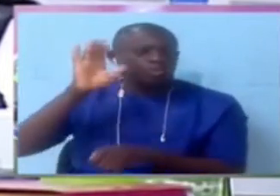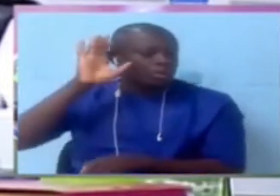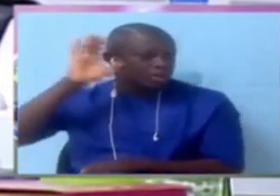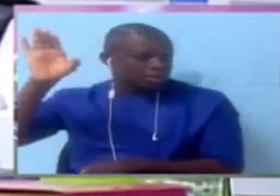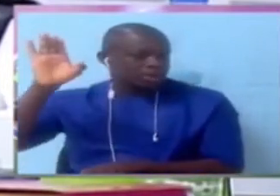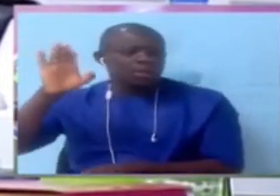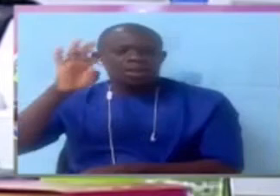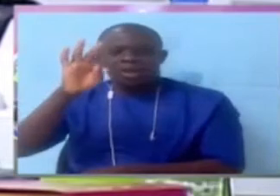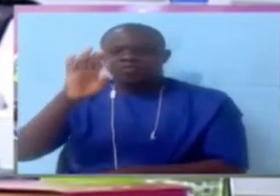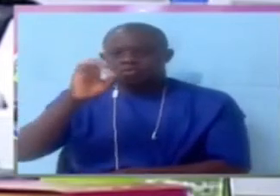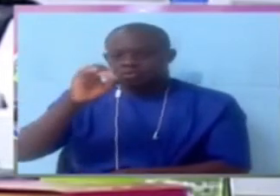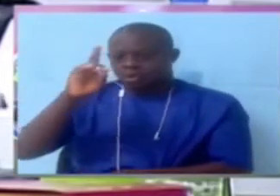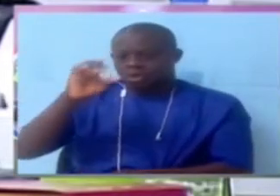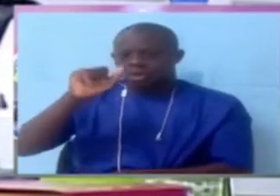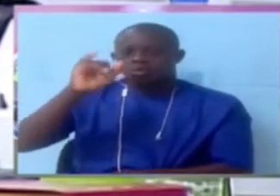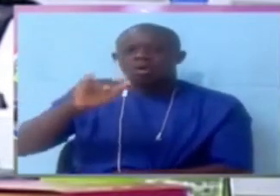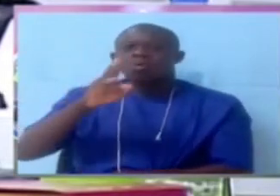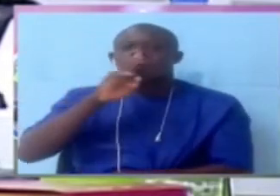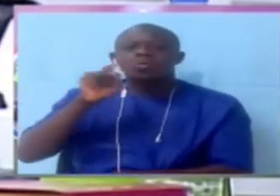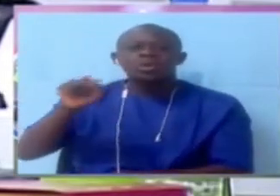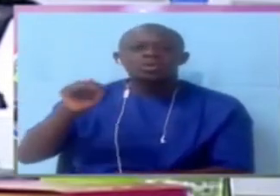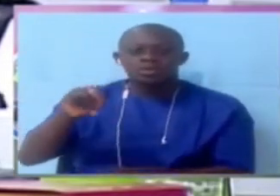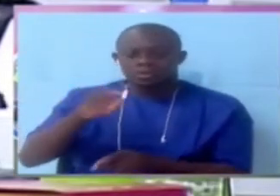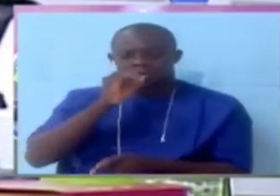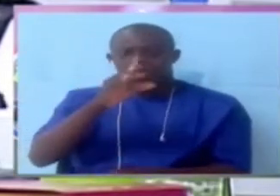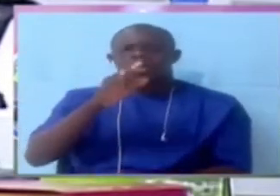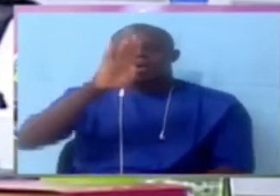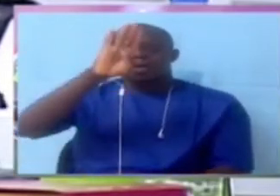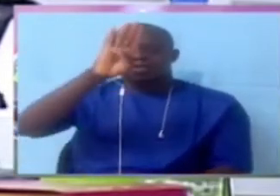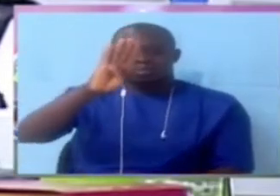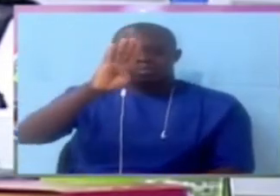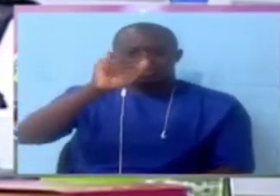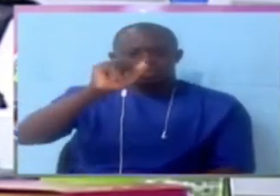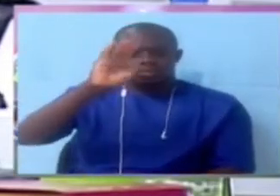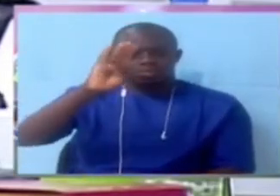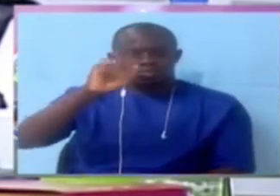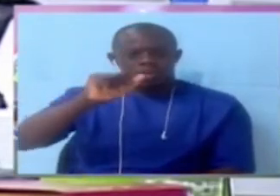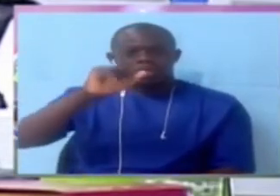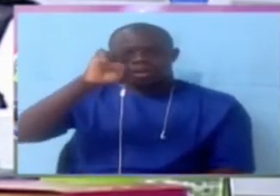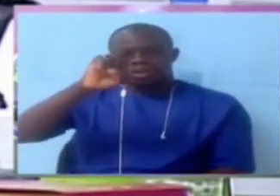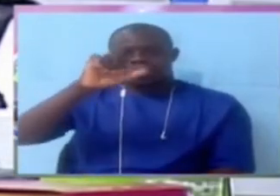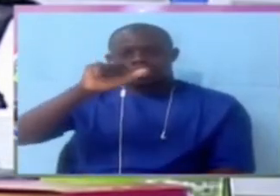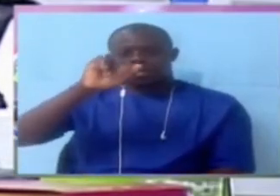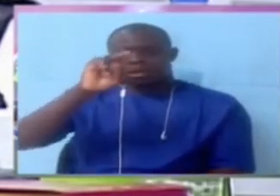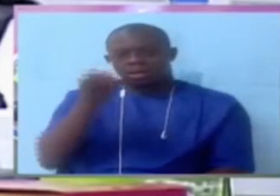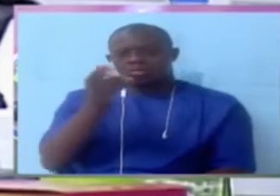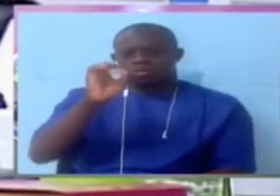this was Baba Saho. And I believe Fode could indulge. Then